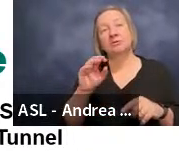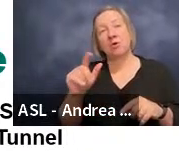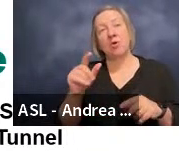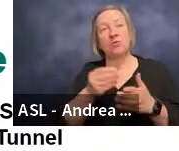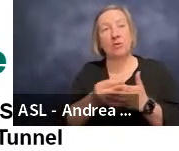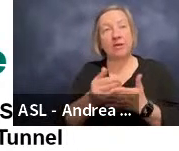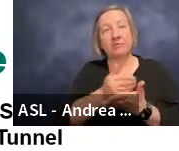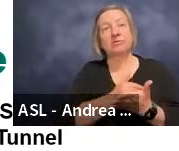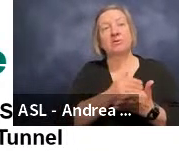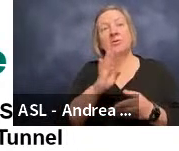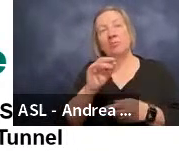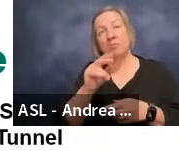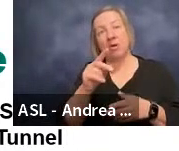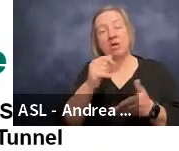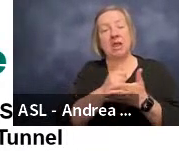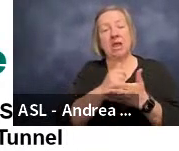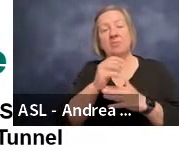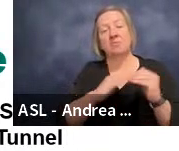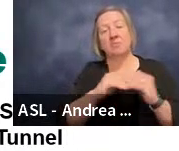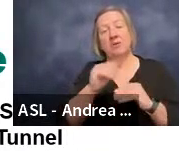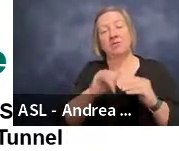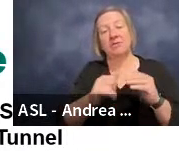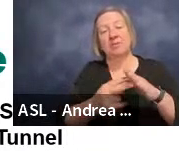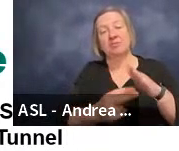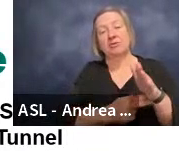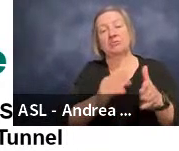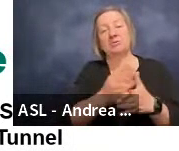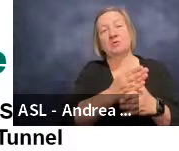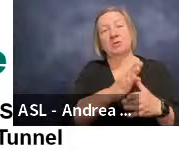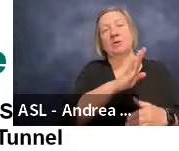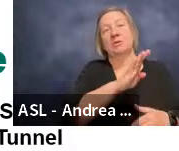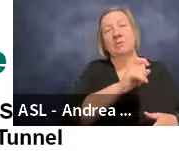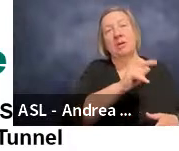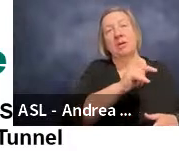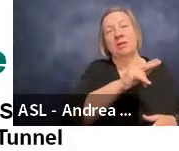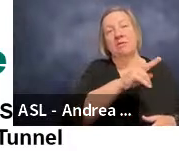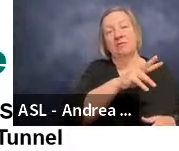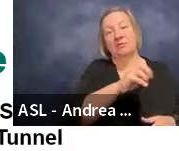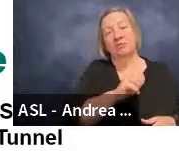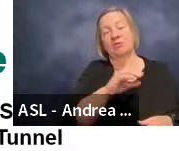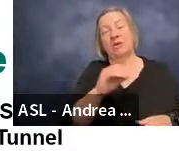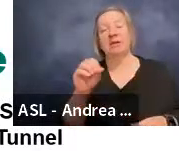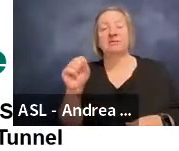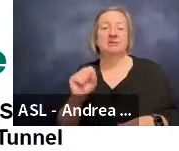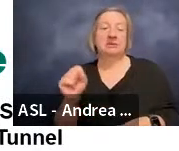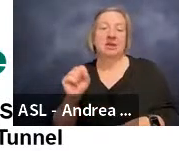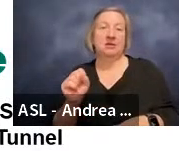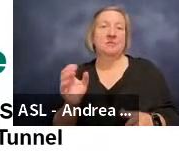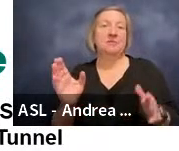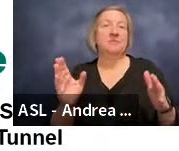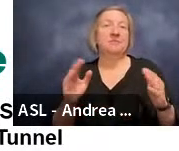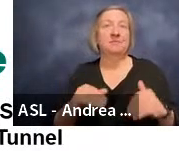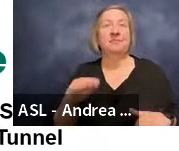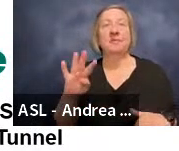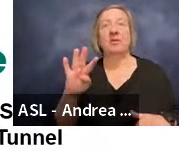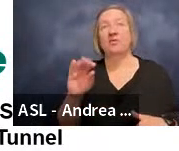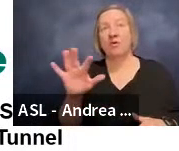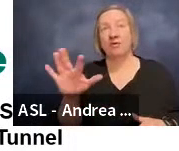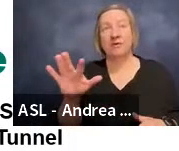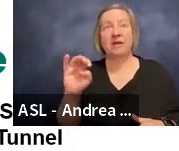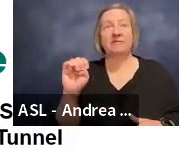build that floating bridge between Bellevue and Seattle. Next up is the 405 express toll